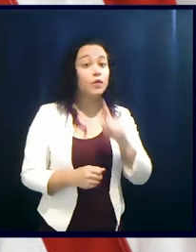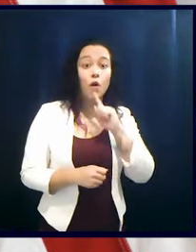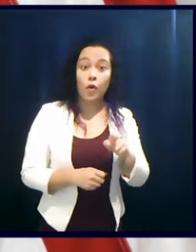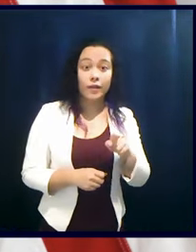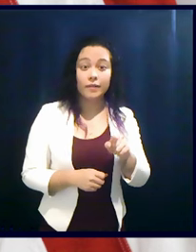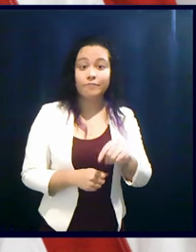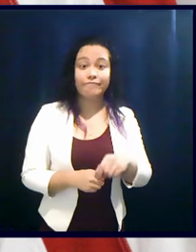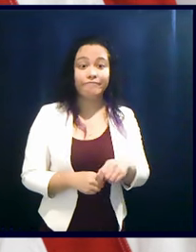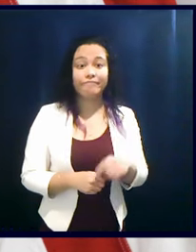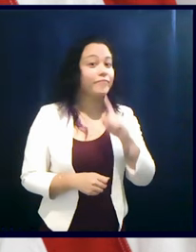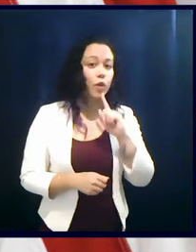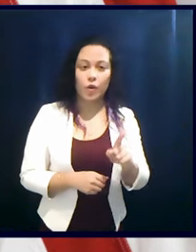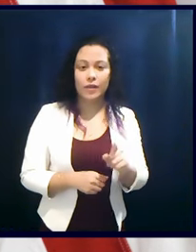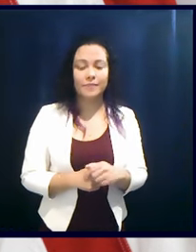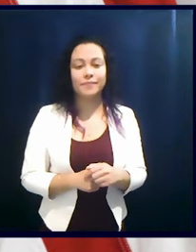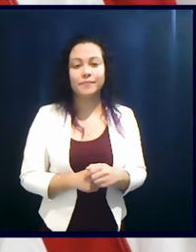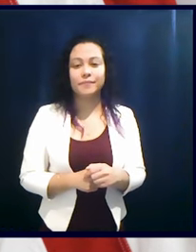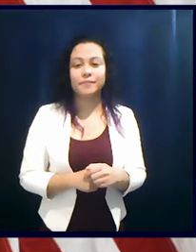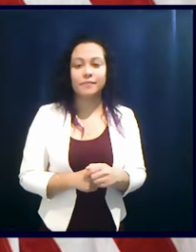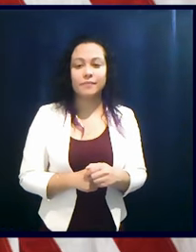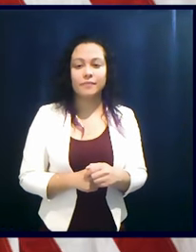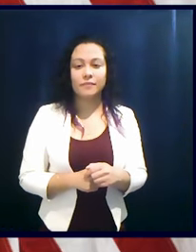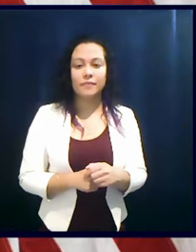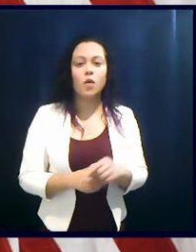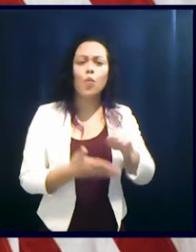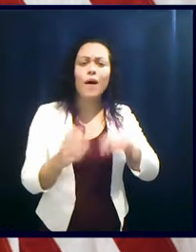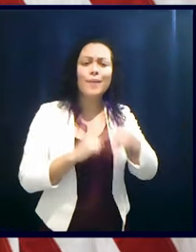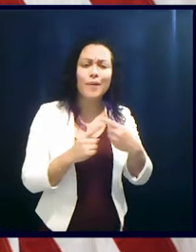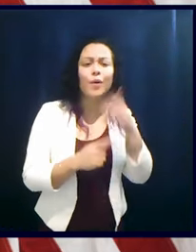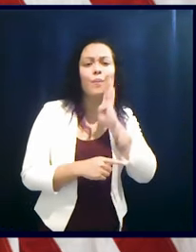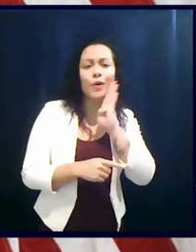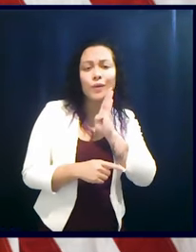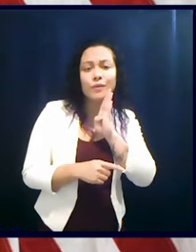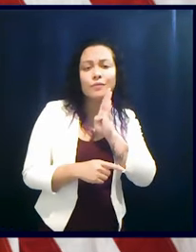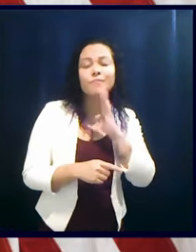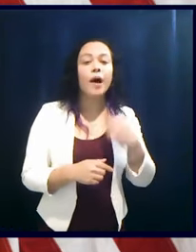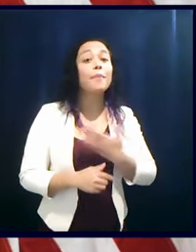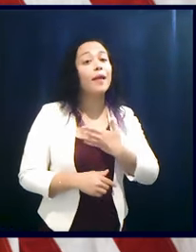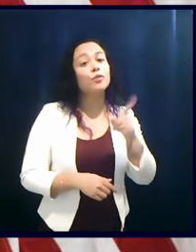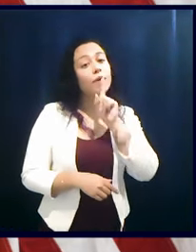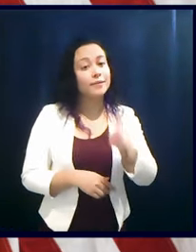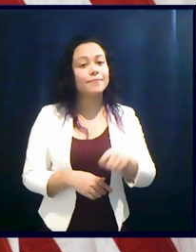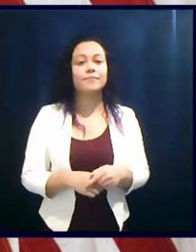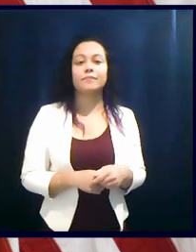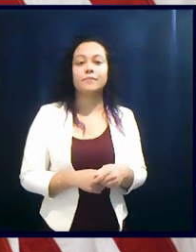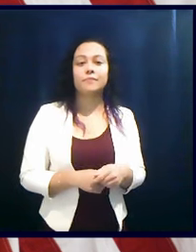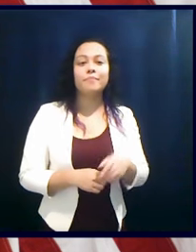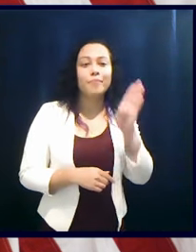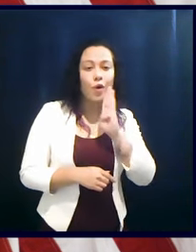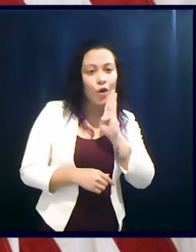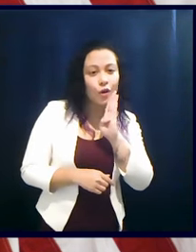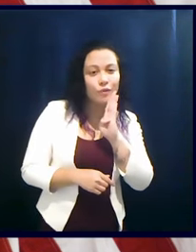Totally, dude. Totally. What about bars? I'm glad you asked.